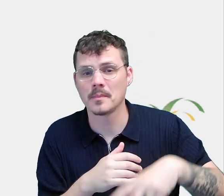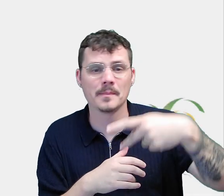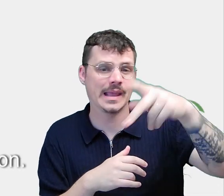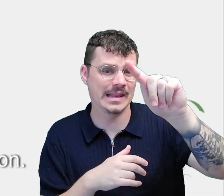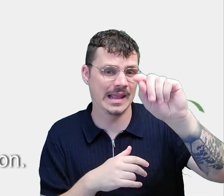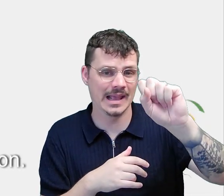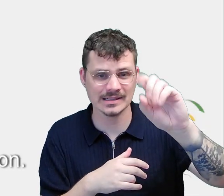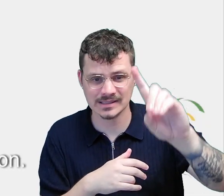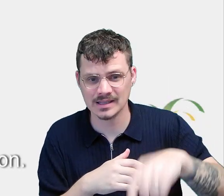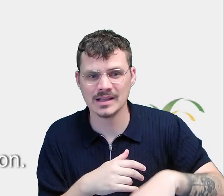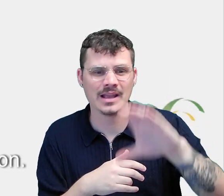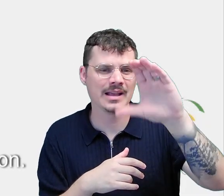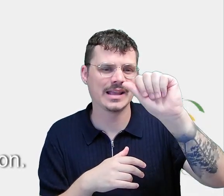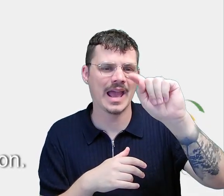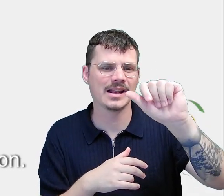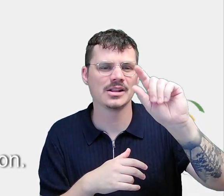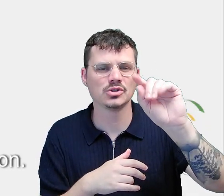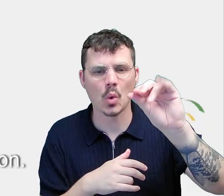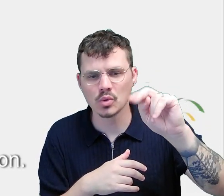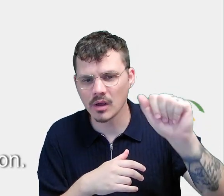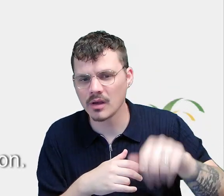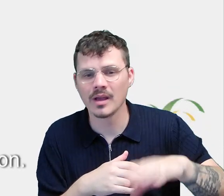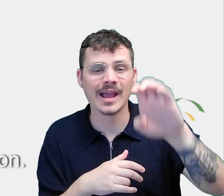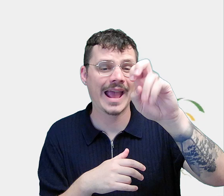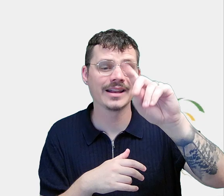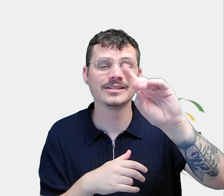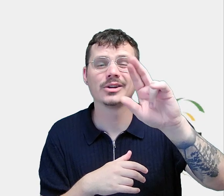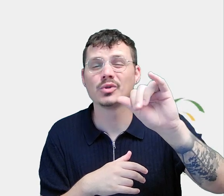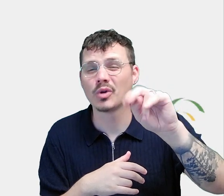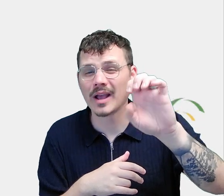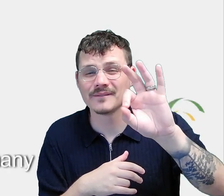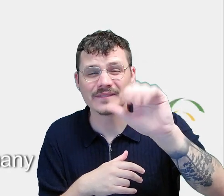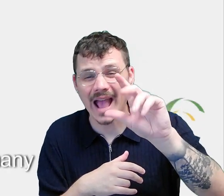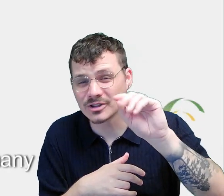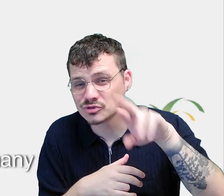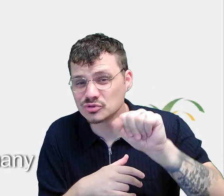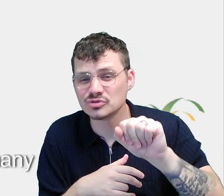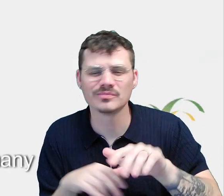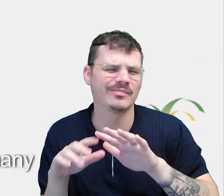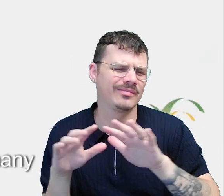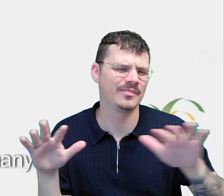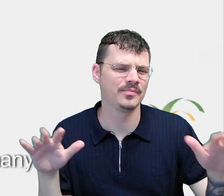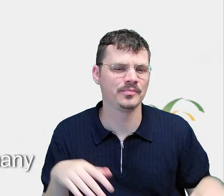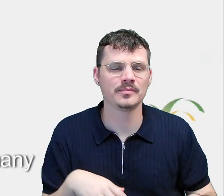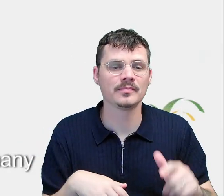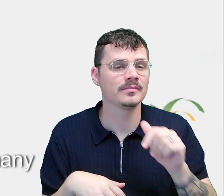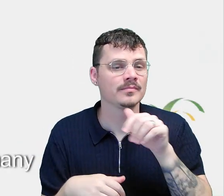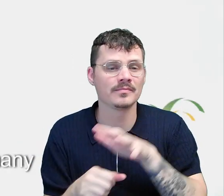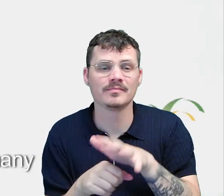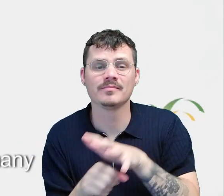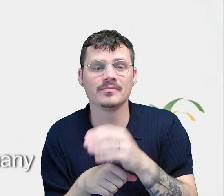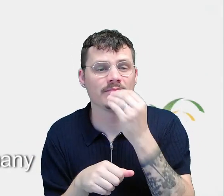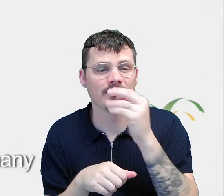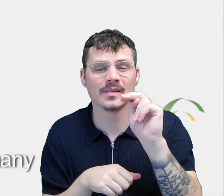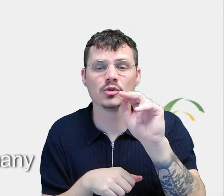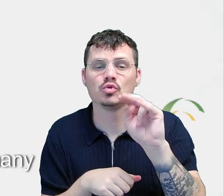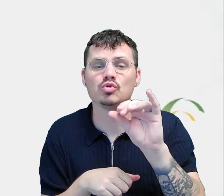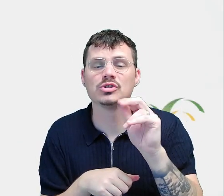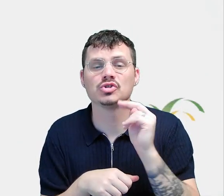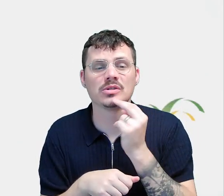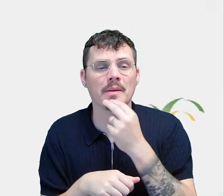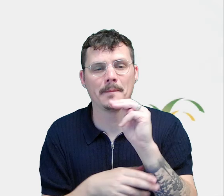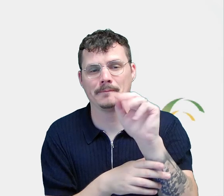PTSD, catatonia, endocrine factors, and so on. Malnutrition is a terrible problem in